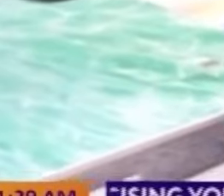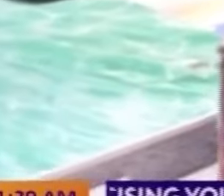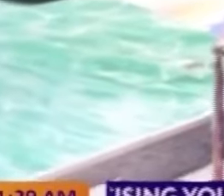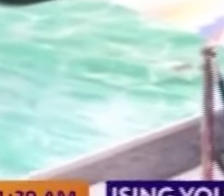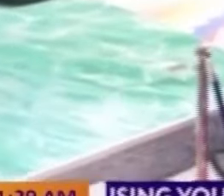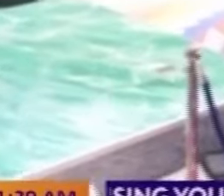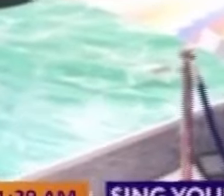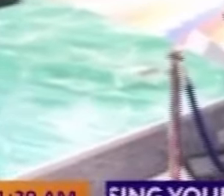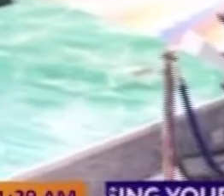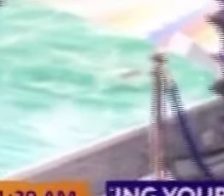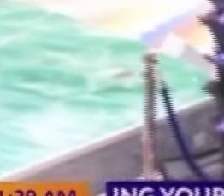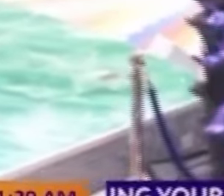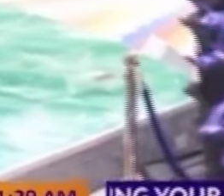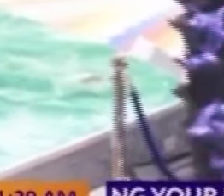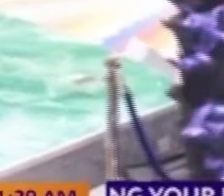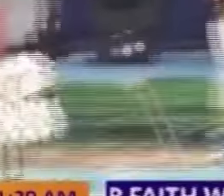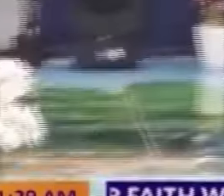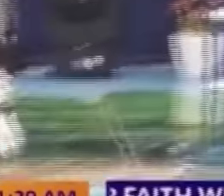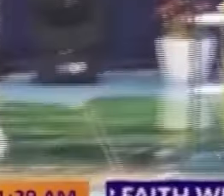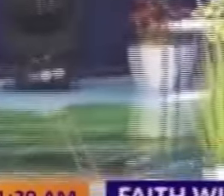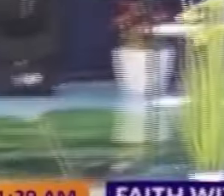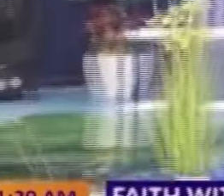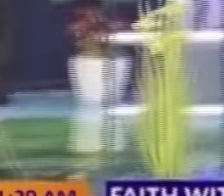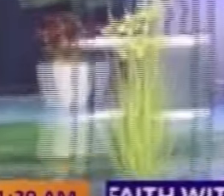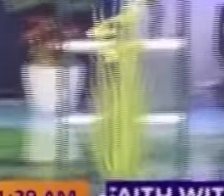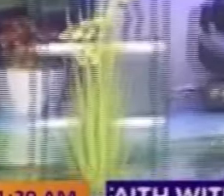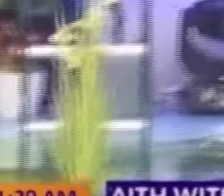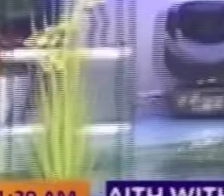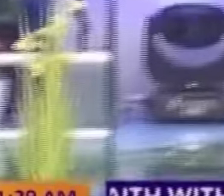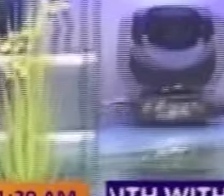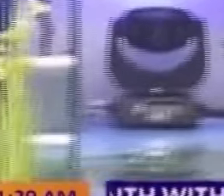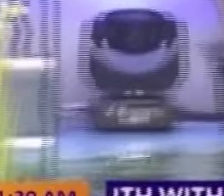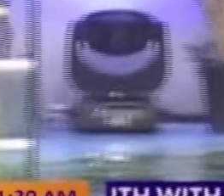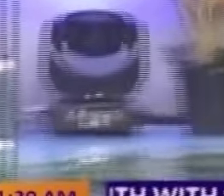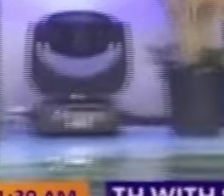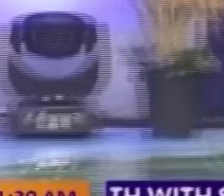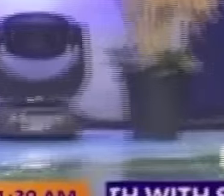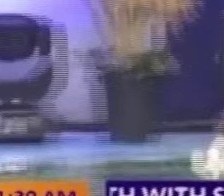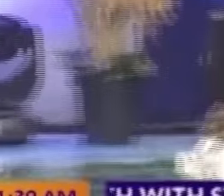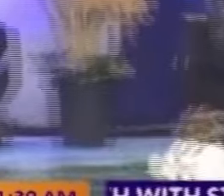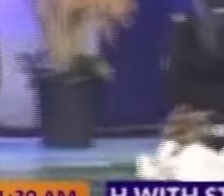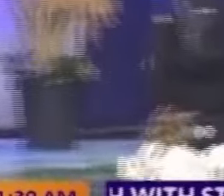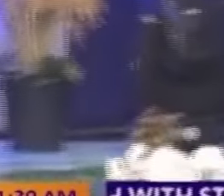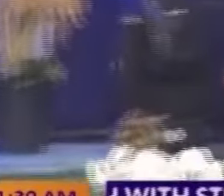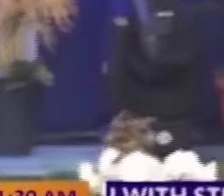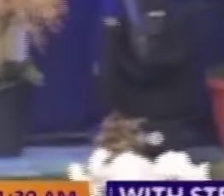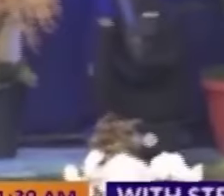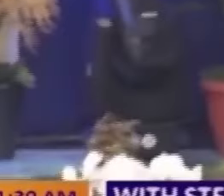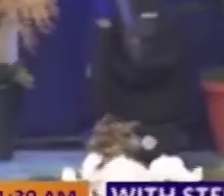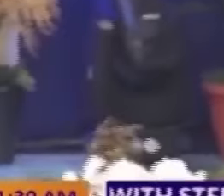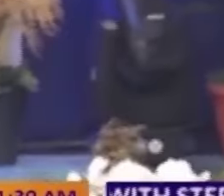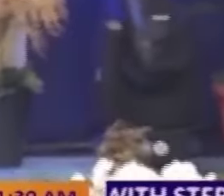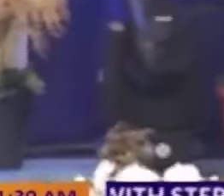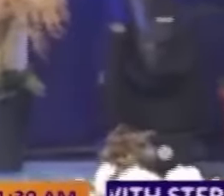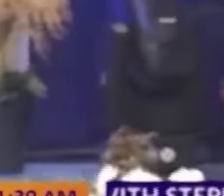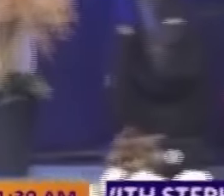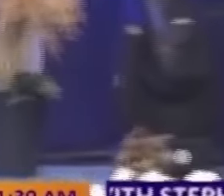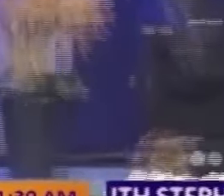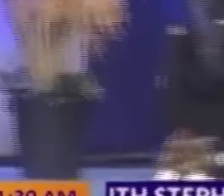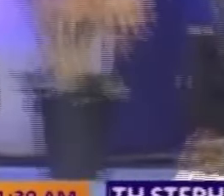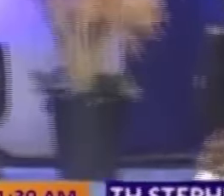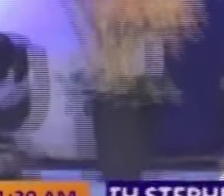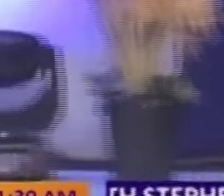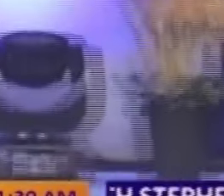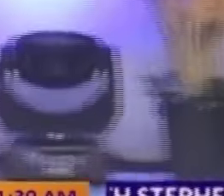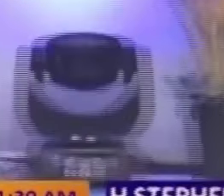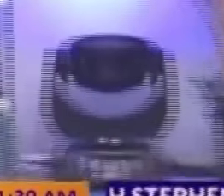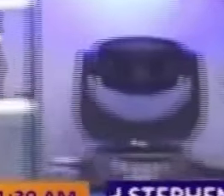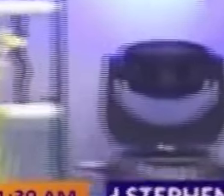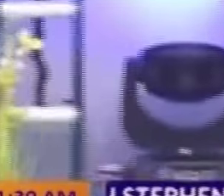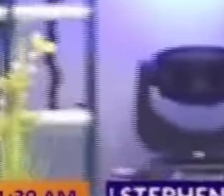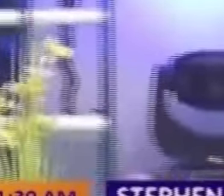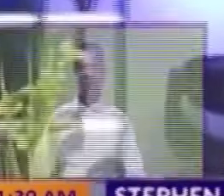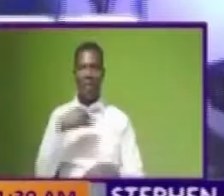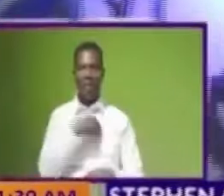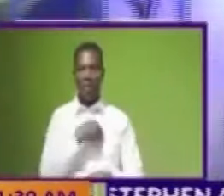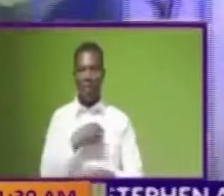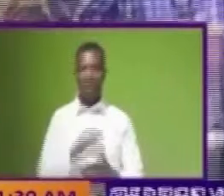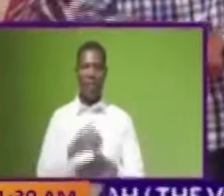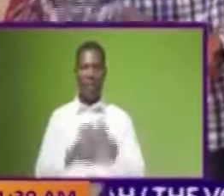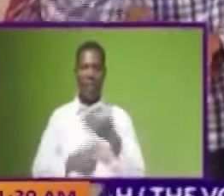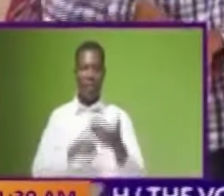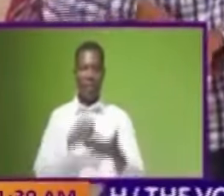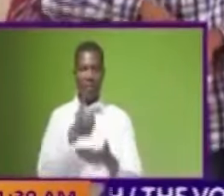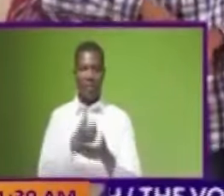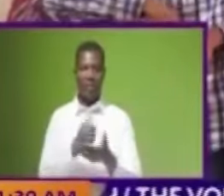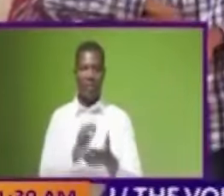Philadelphia adishe nye na se mepe se Philadelphia adishe biara ebe jia tomo se Philadelphia eyo